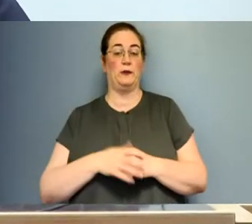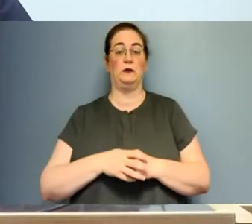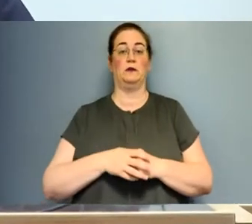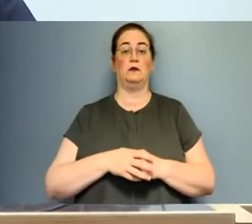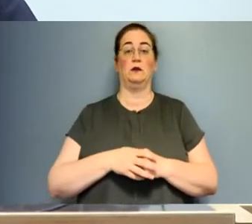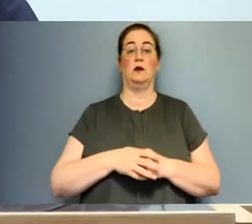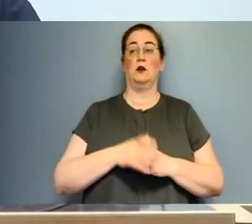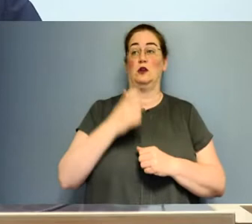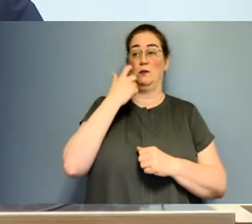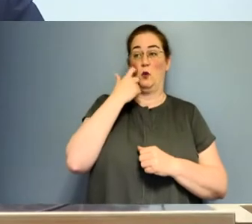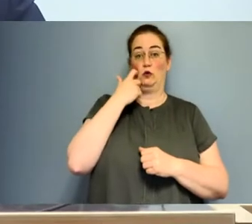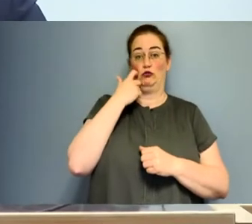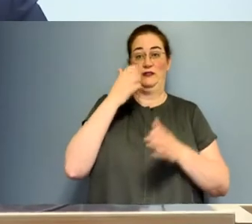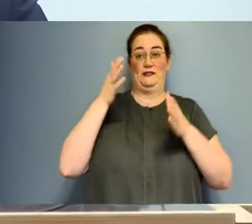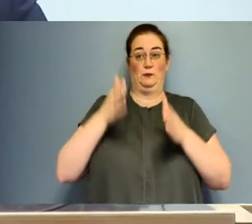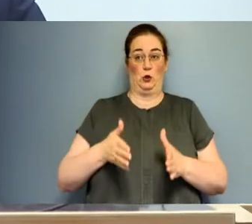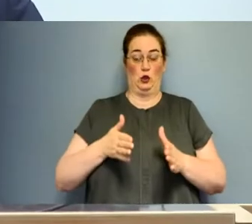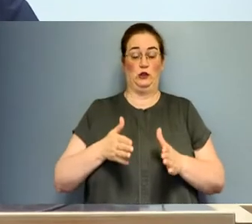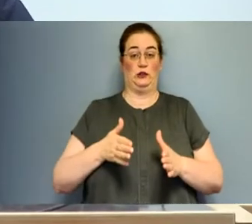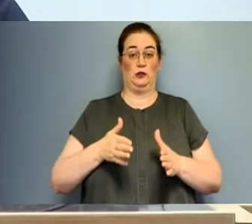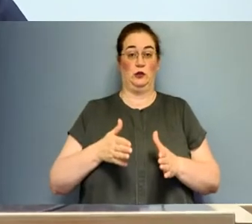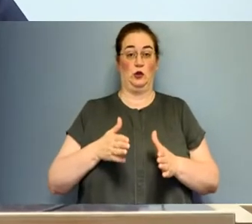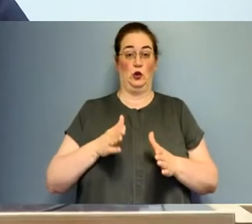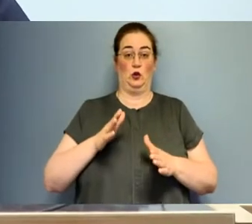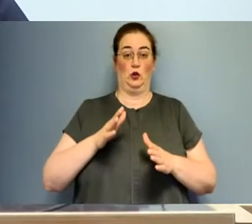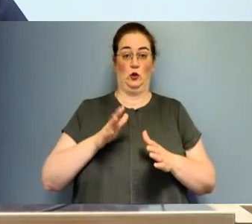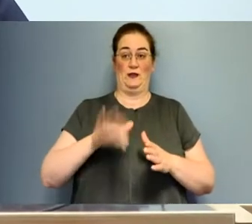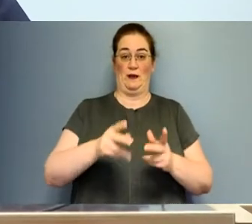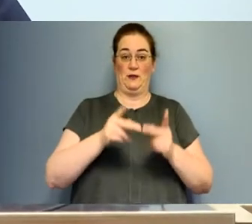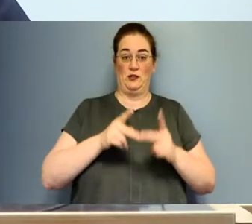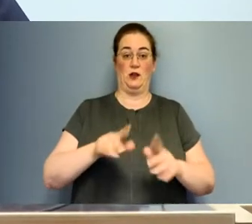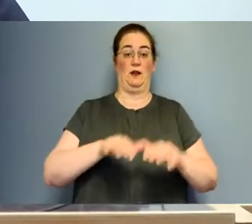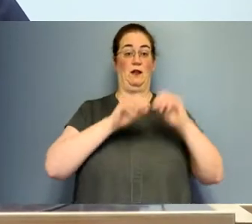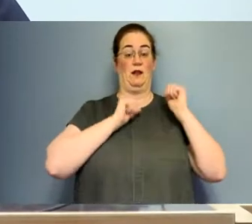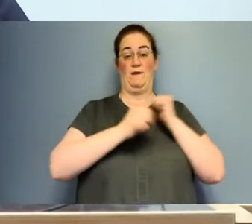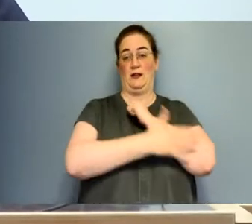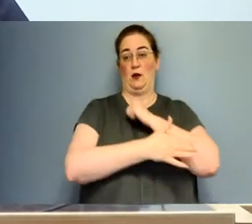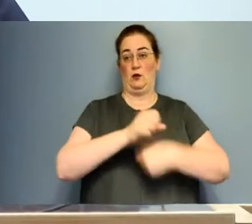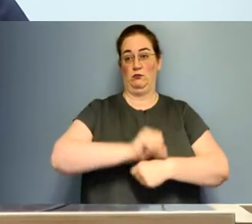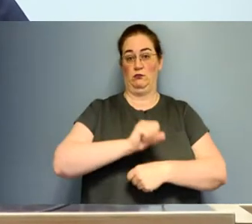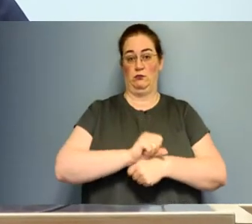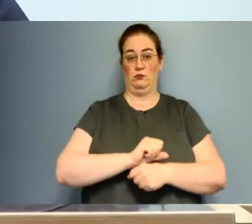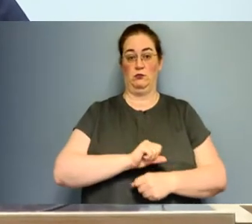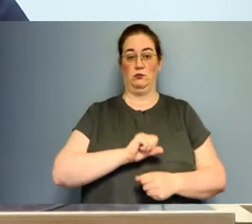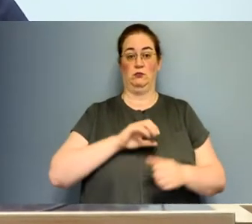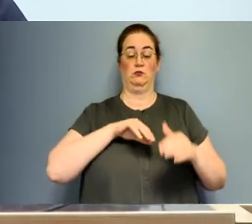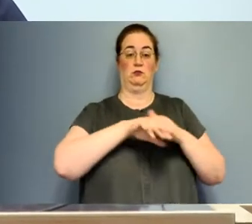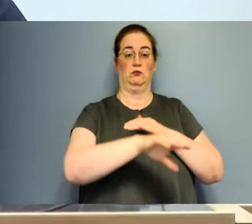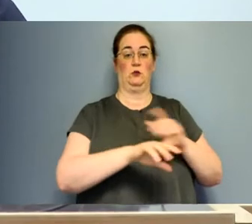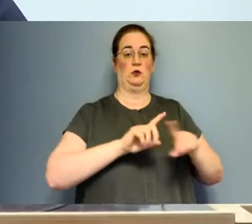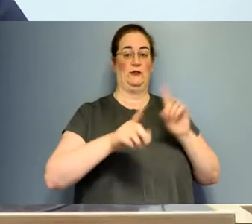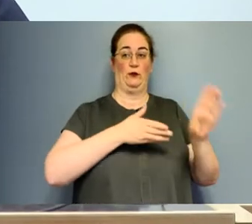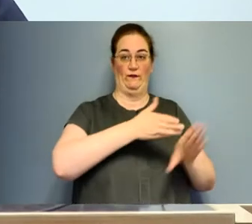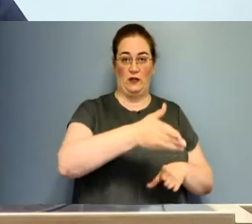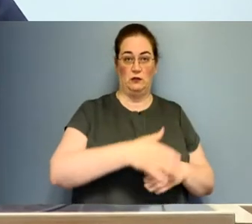who most recently served in that role left county employment to go into a different